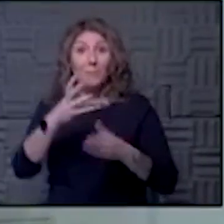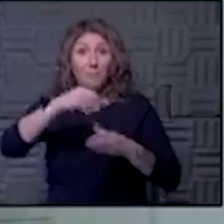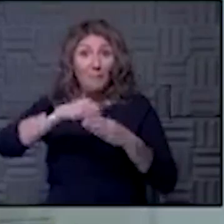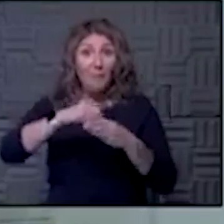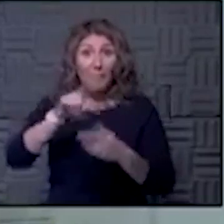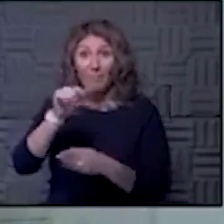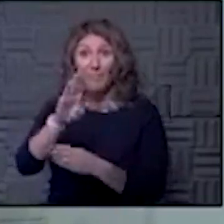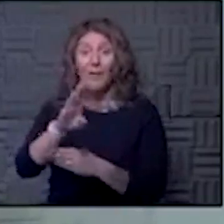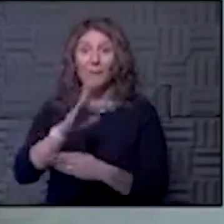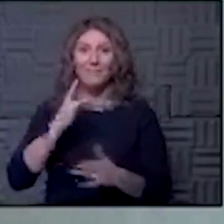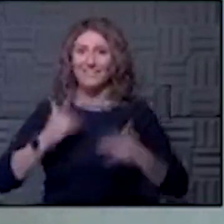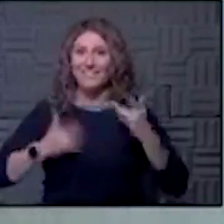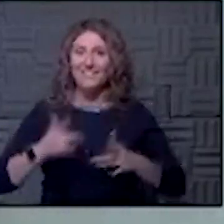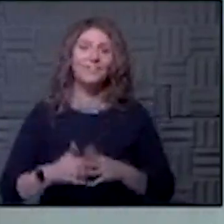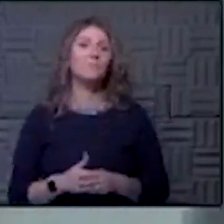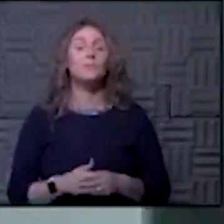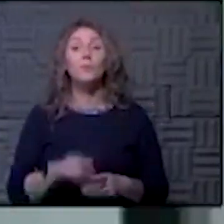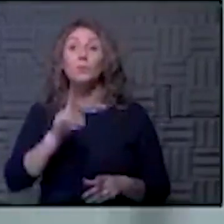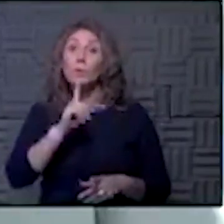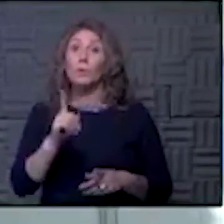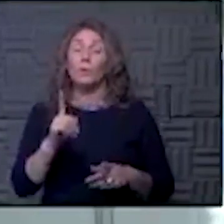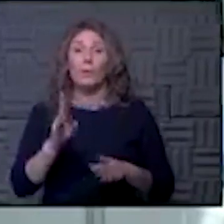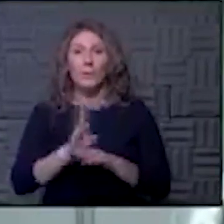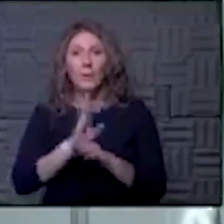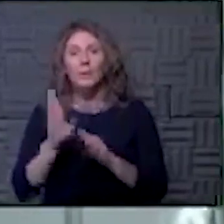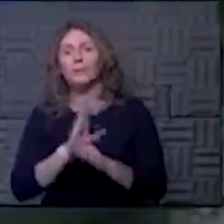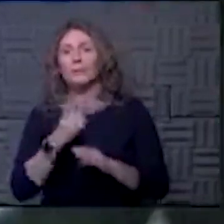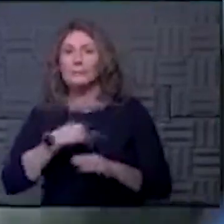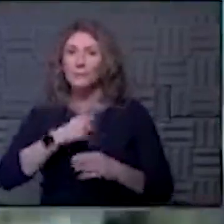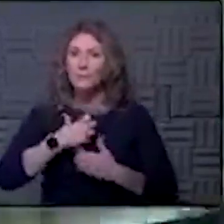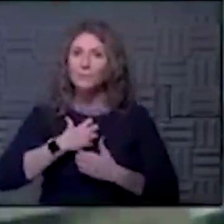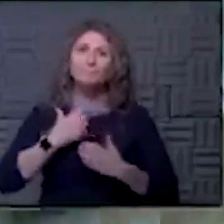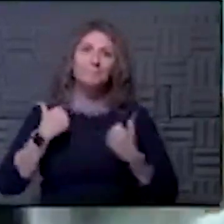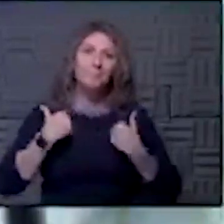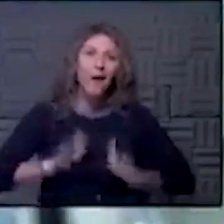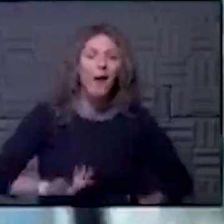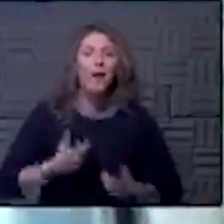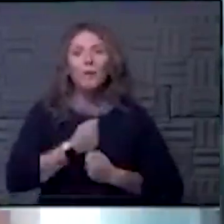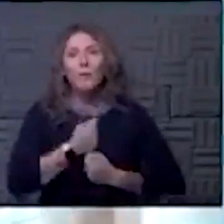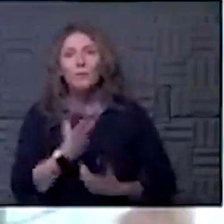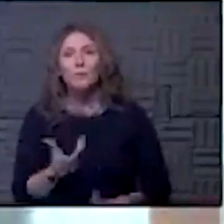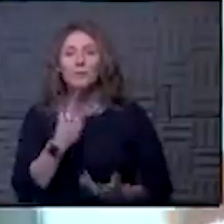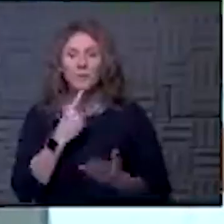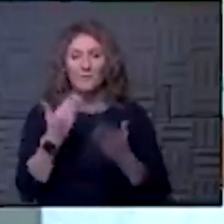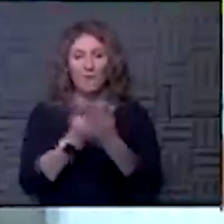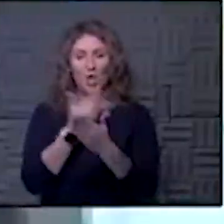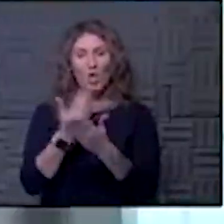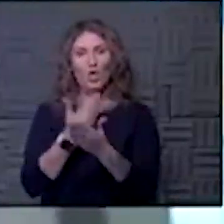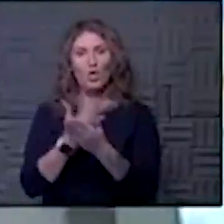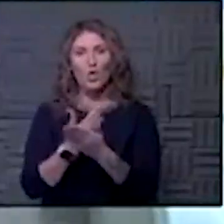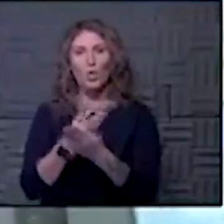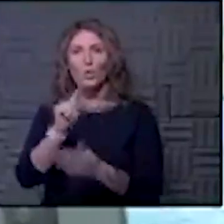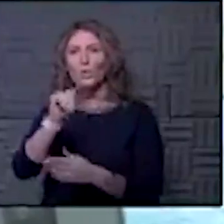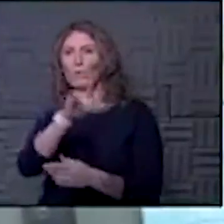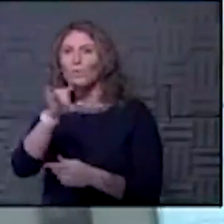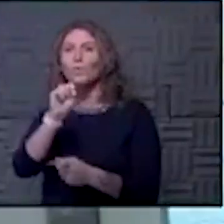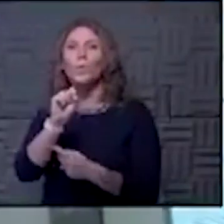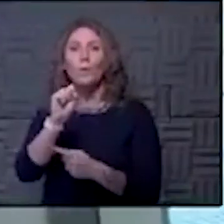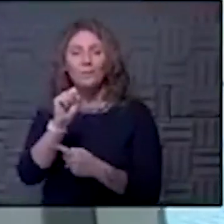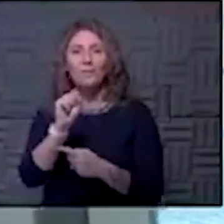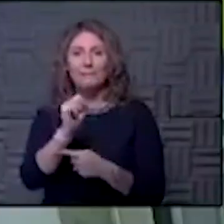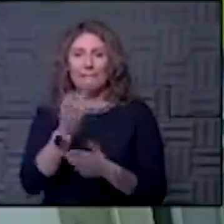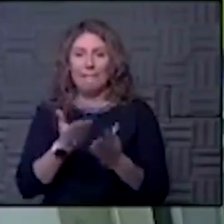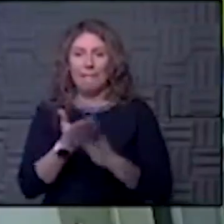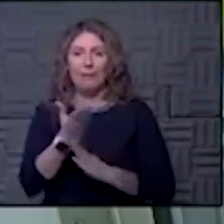exciting. And we're very busy. We're pretty tired. We've gotten some new instruments. We were here all